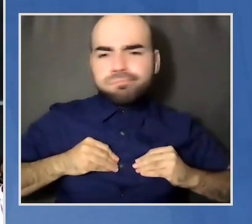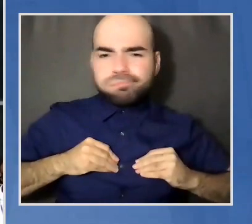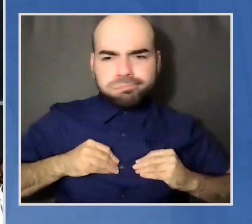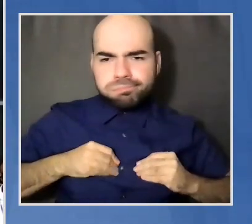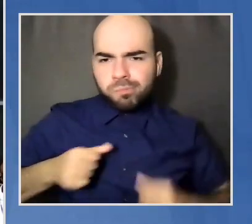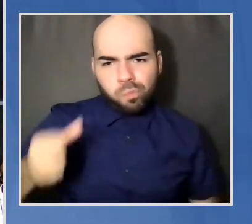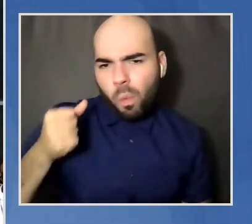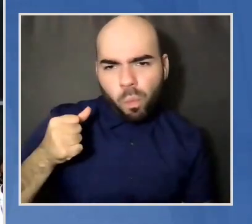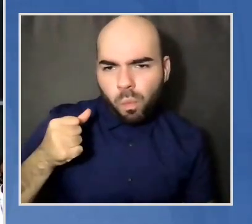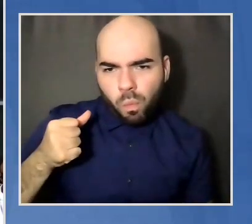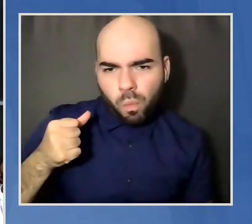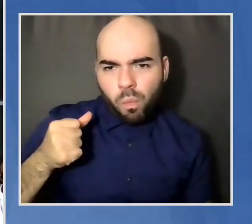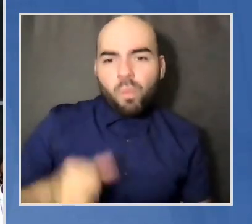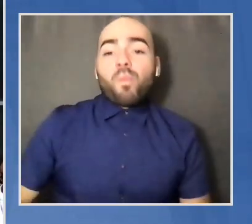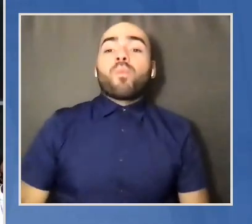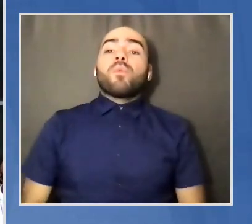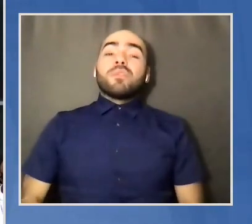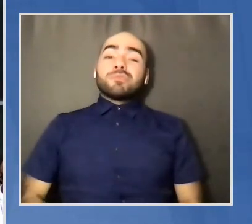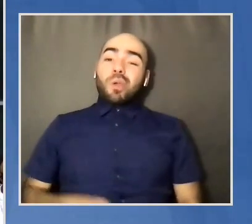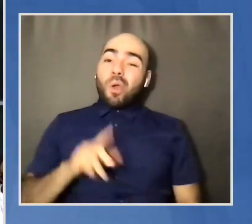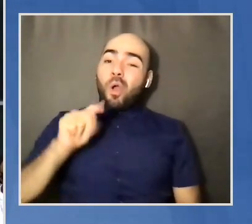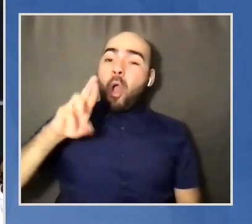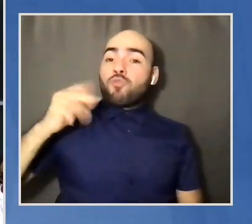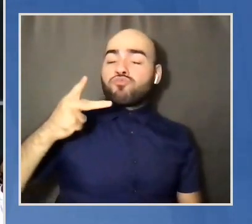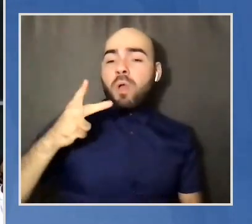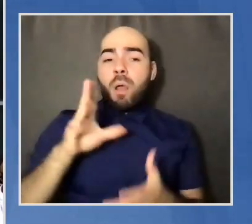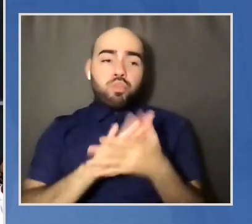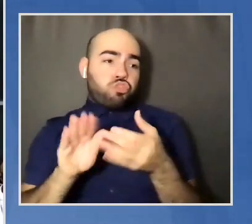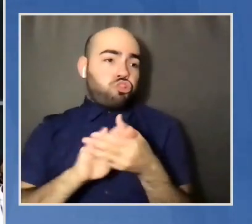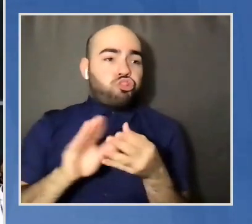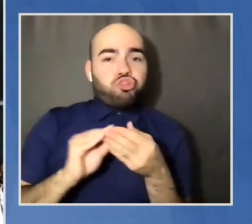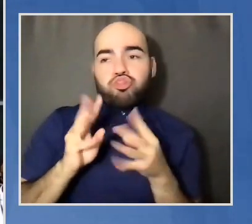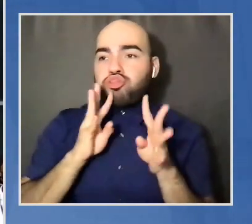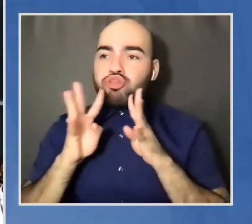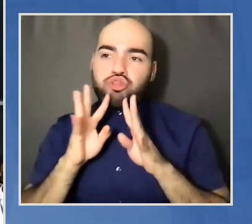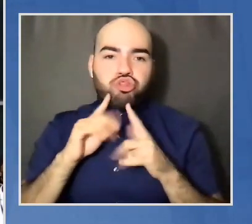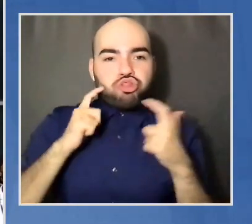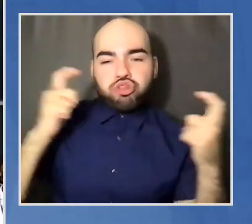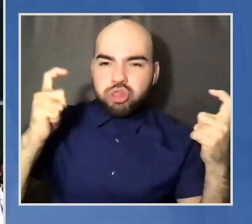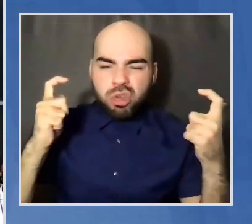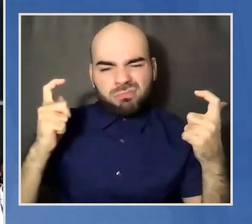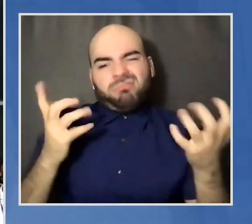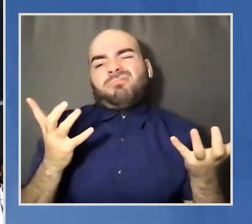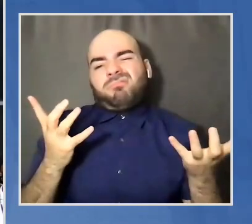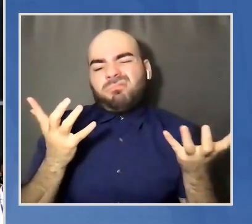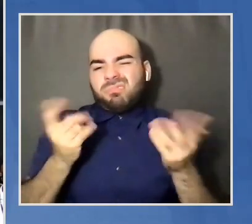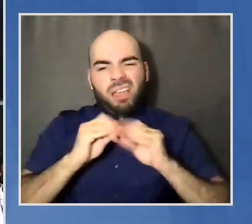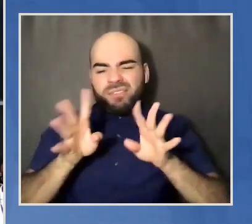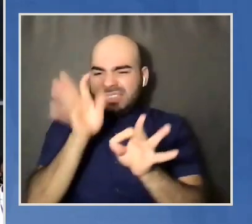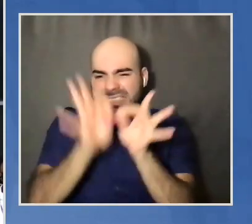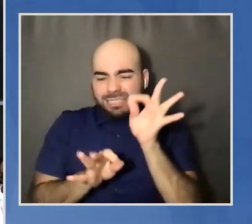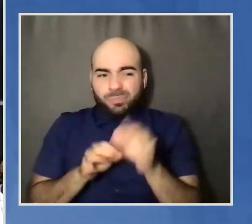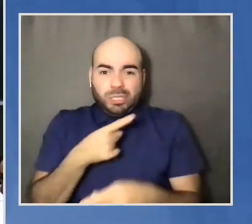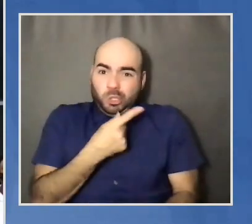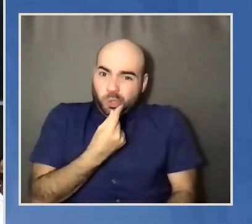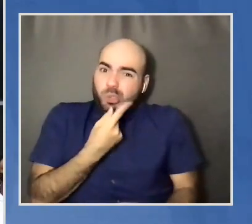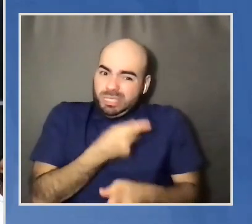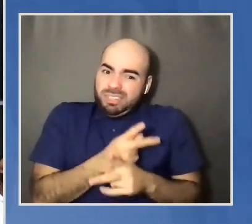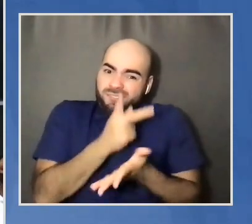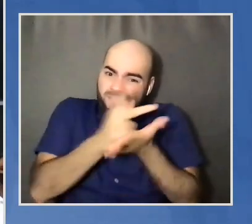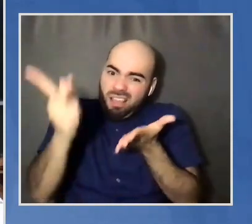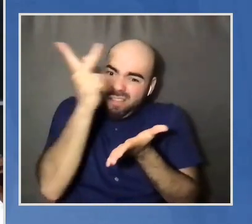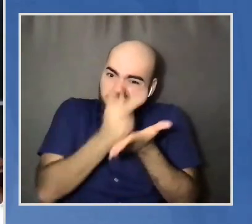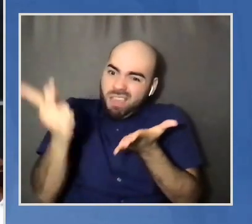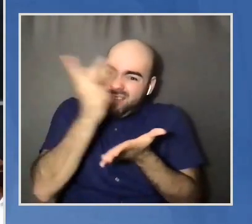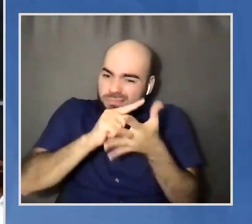Now, for all of his bluster and chest beating, it's actually pretty simple. Trump has failed as most things as president,